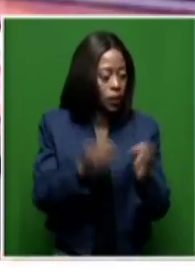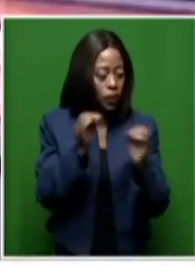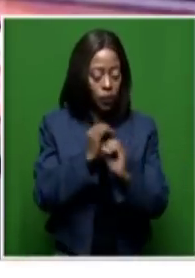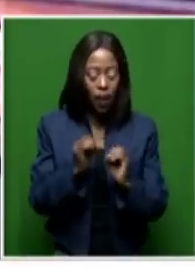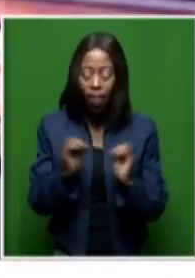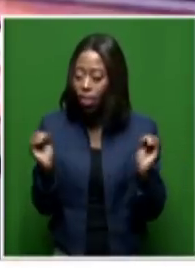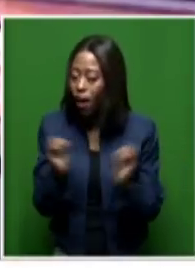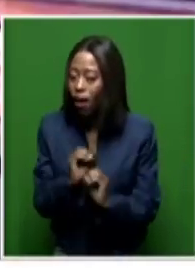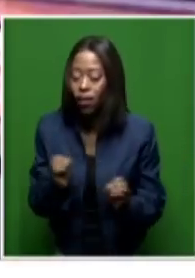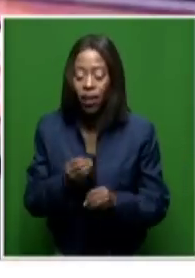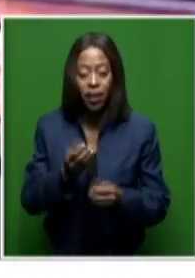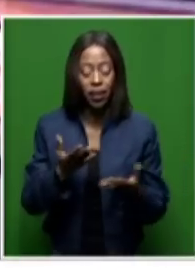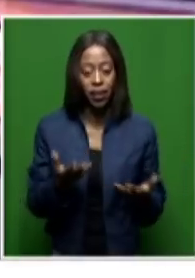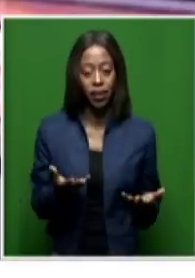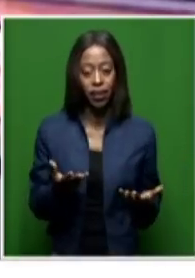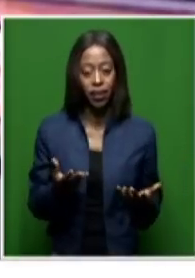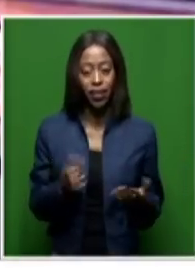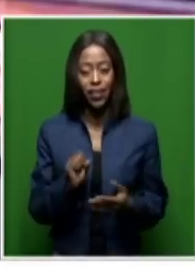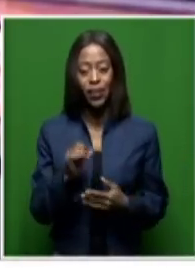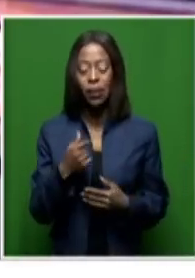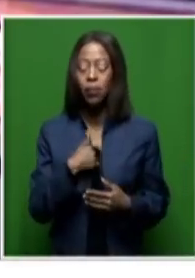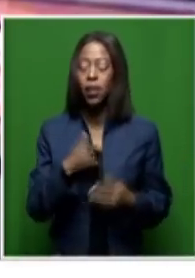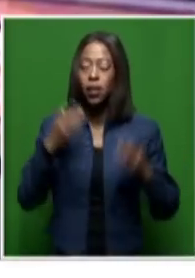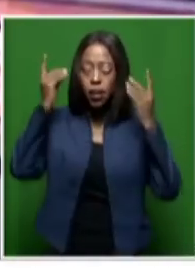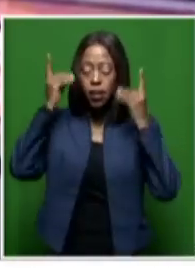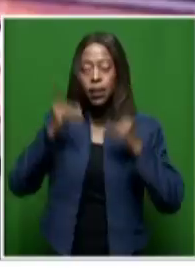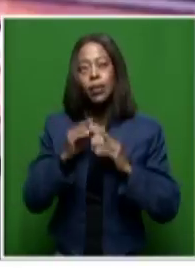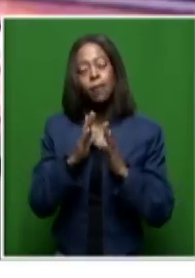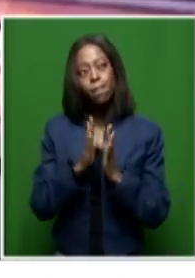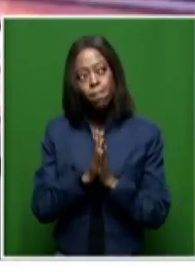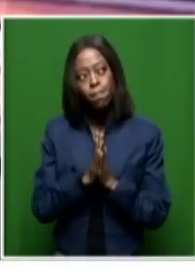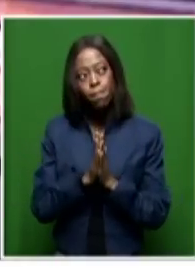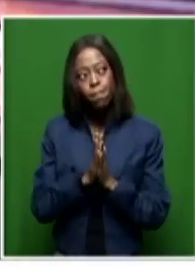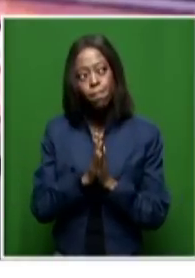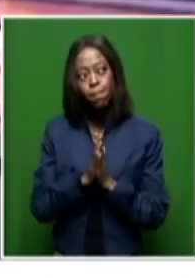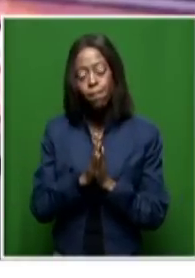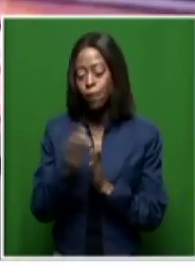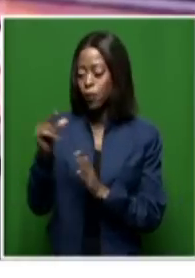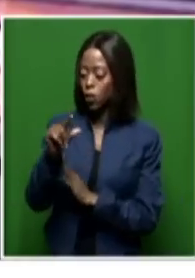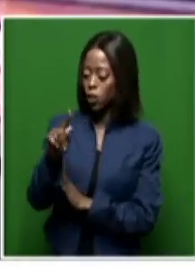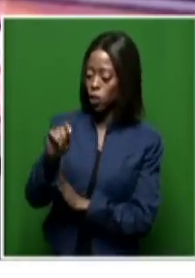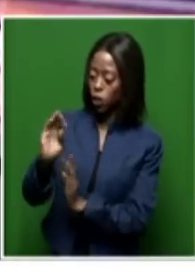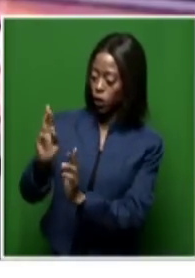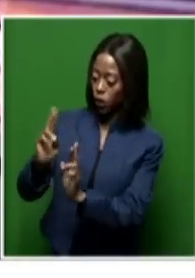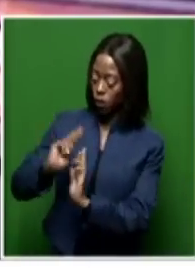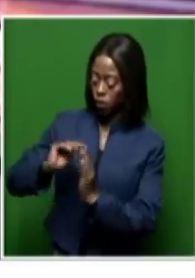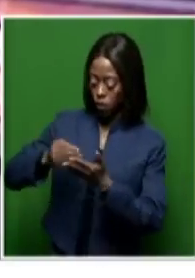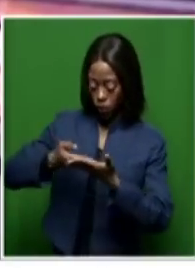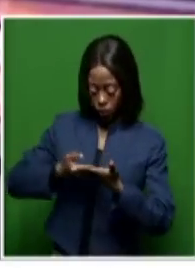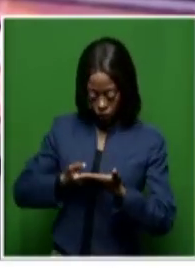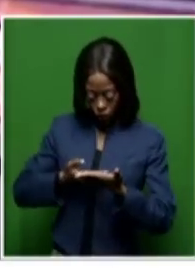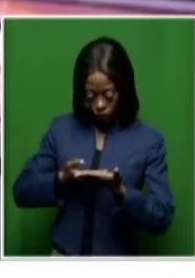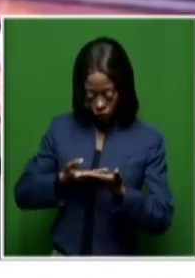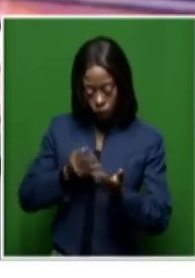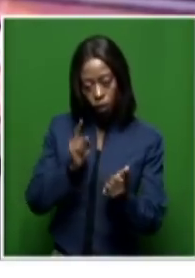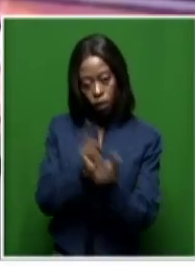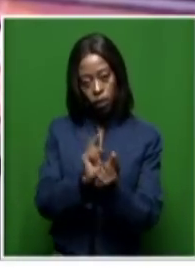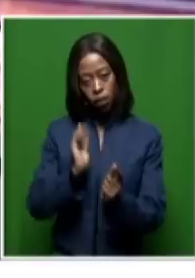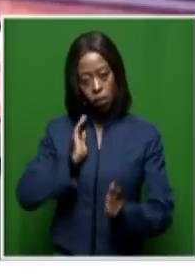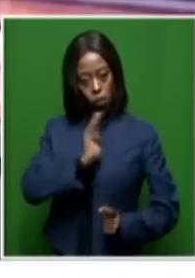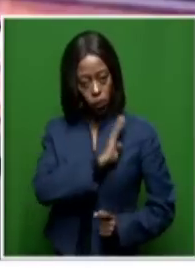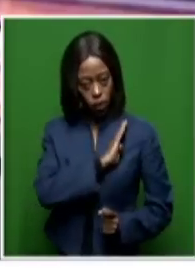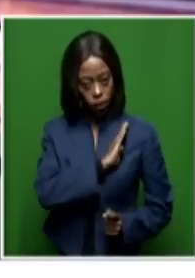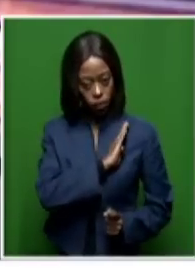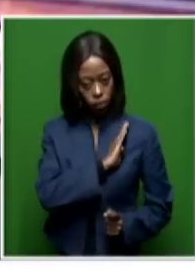nothing. And that's why I took a decision, given the GTEC report against the board,